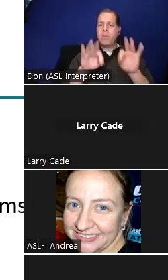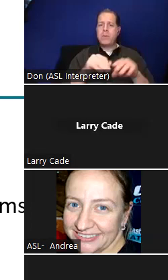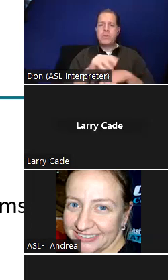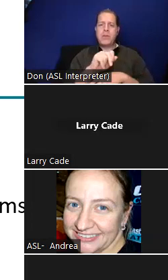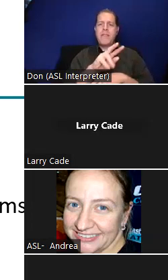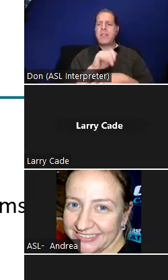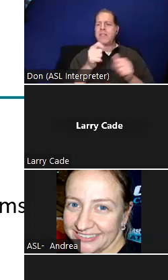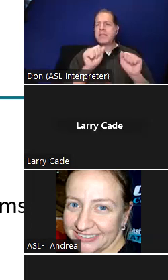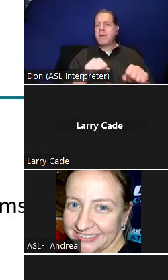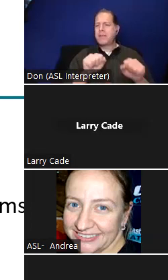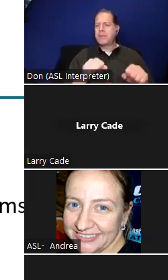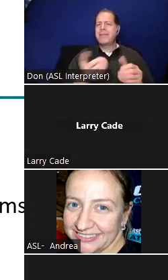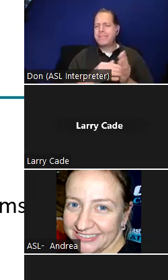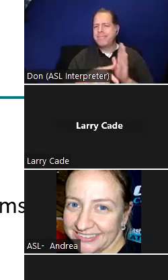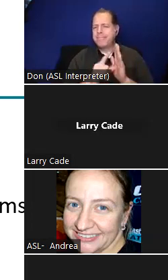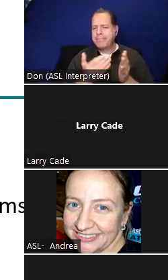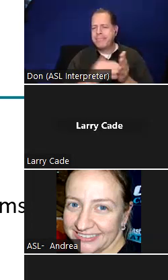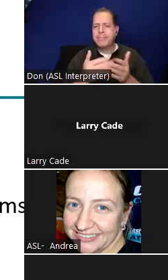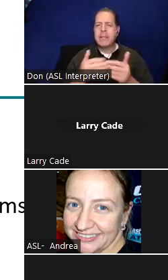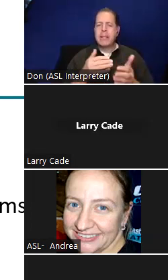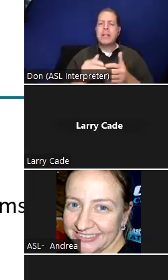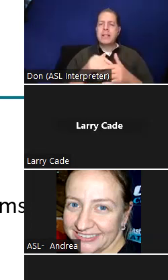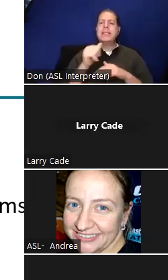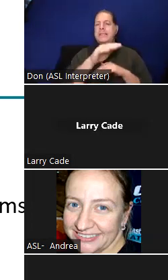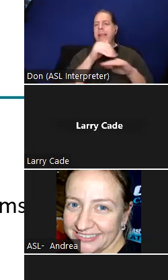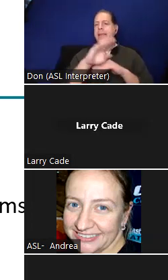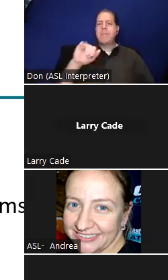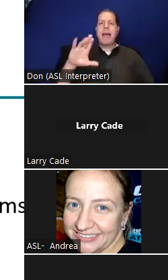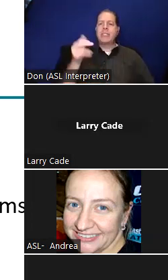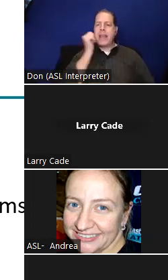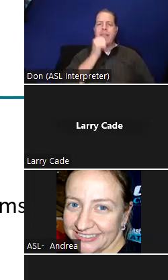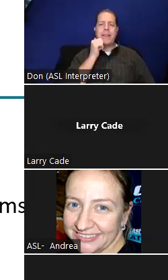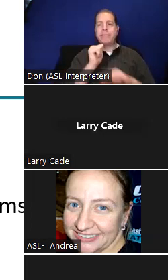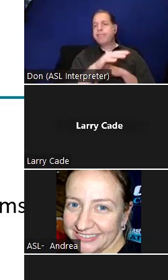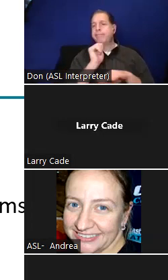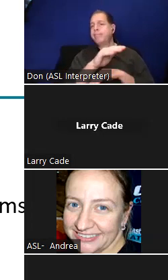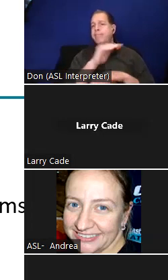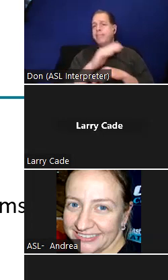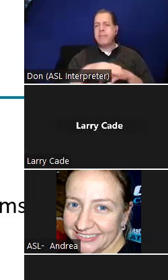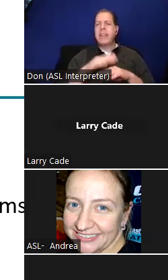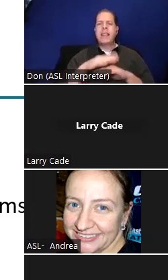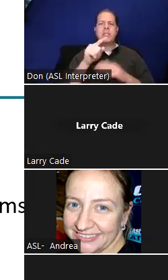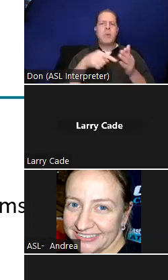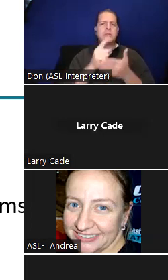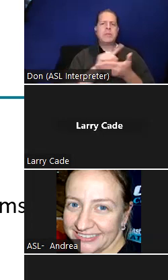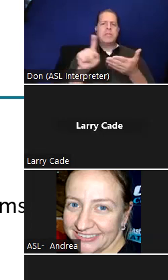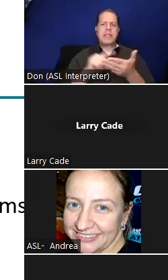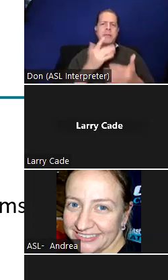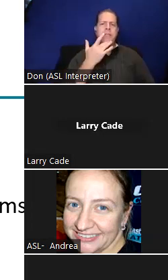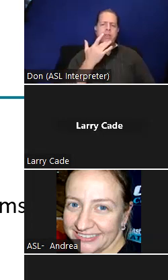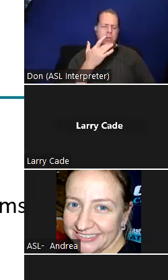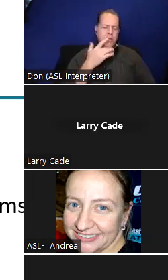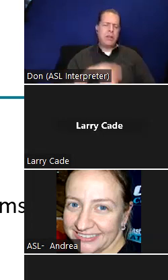as possible. You can send batches every day if you want, but at least once a week is preferred